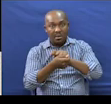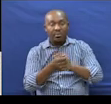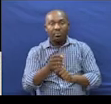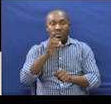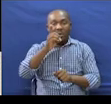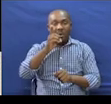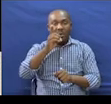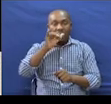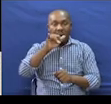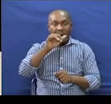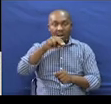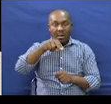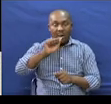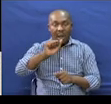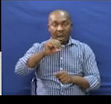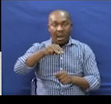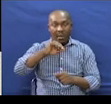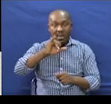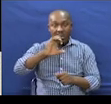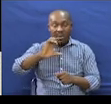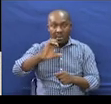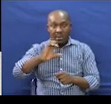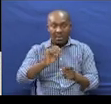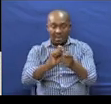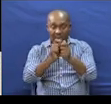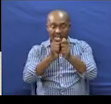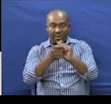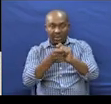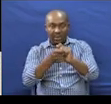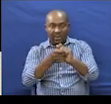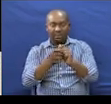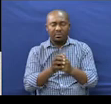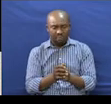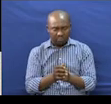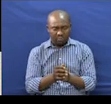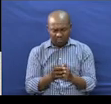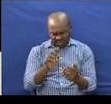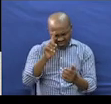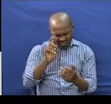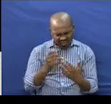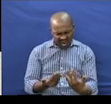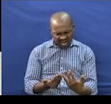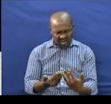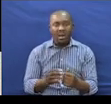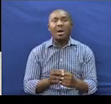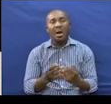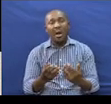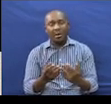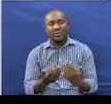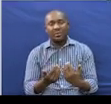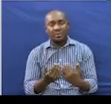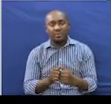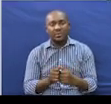I said human population is dynamic. Why I said human population is